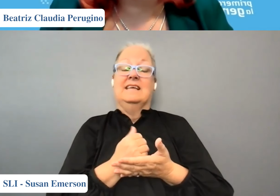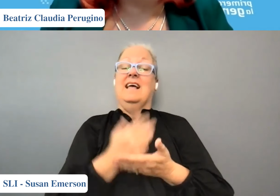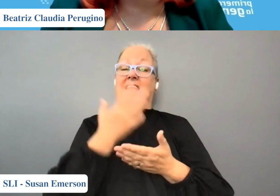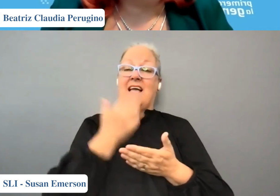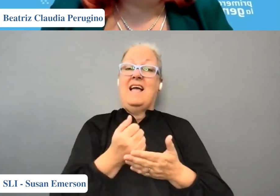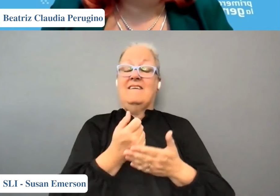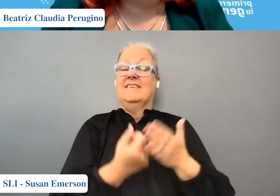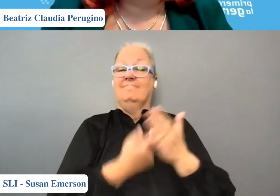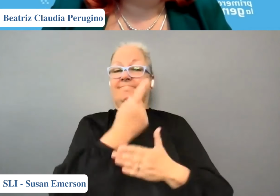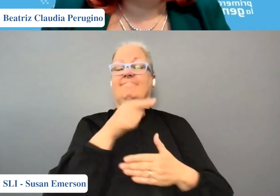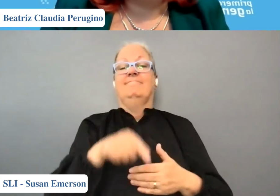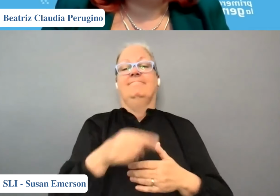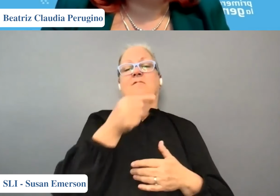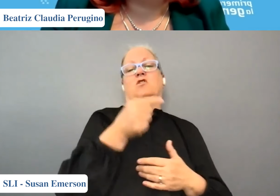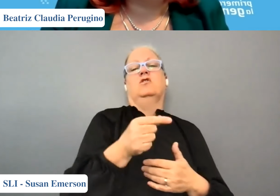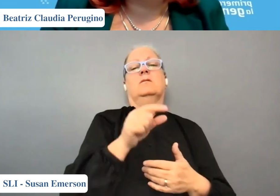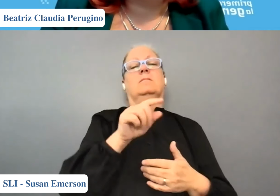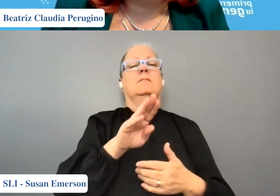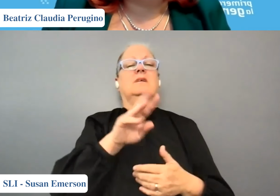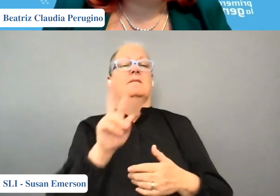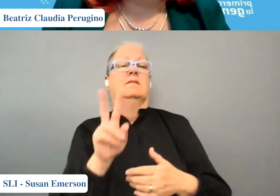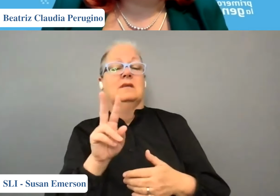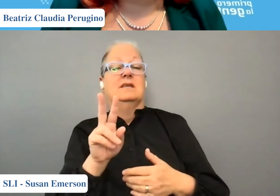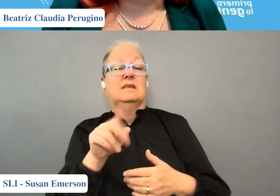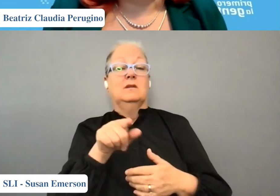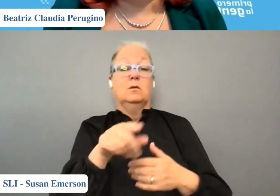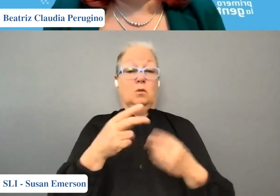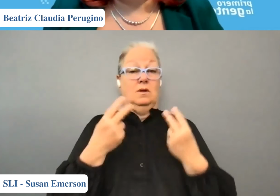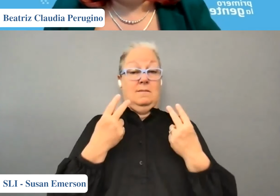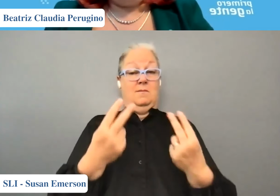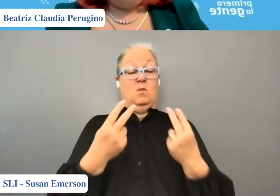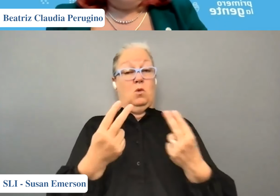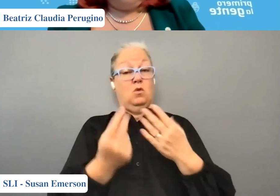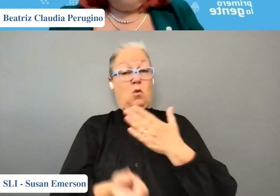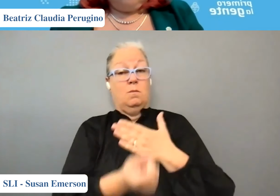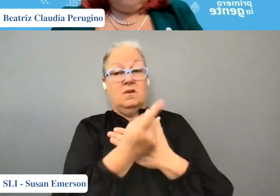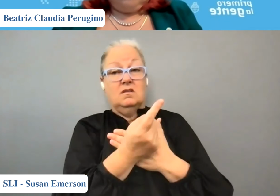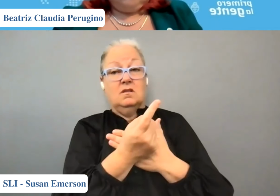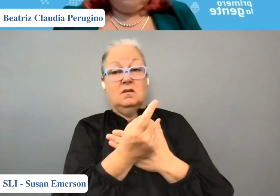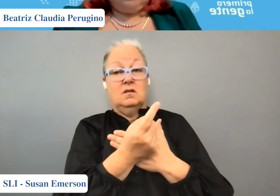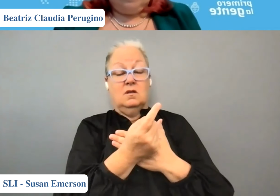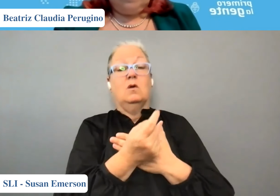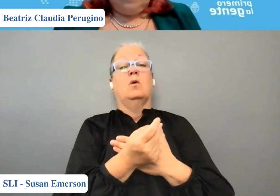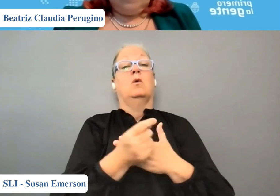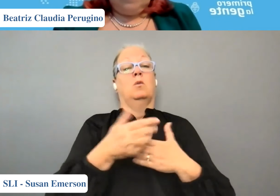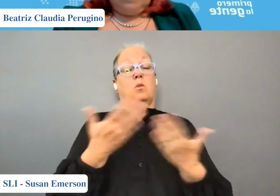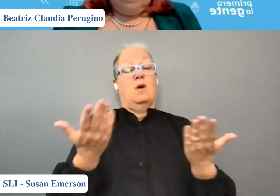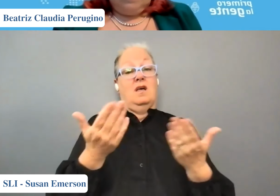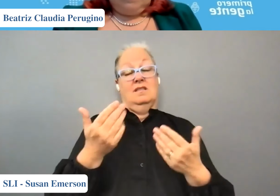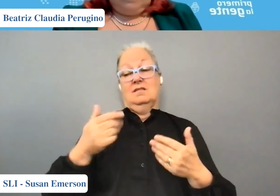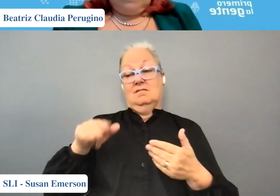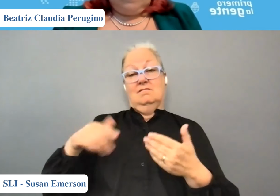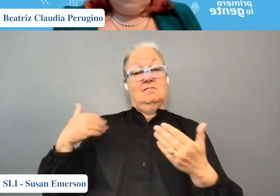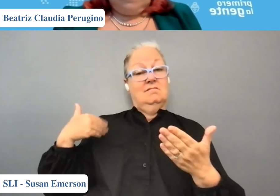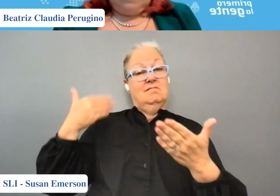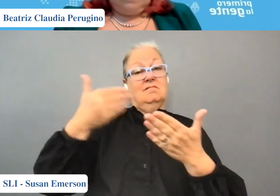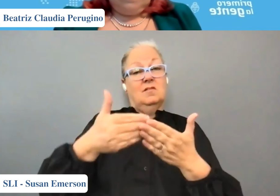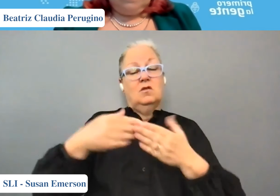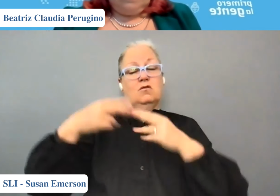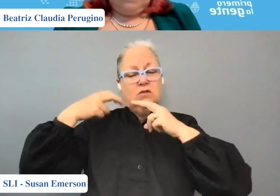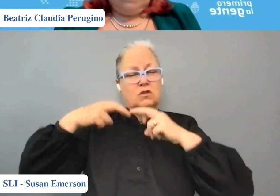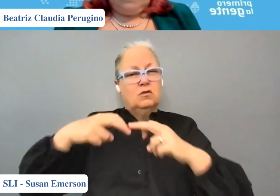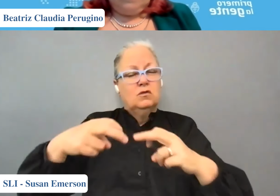So there is a critical opportunity, given what we know of the emerging evidence of drawing on